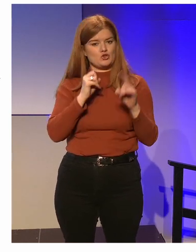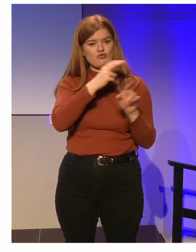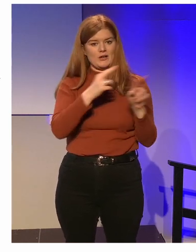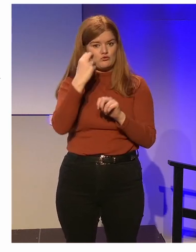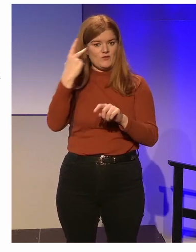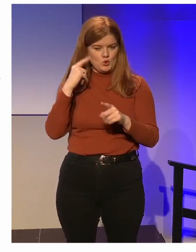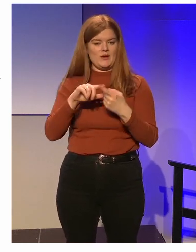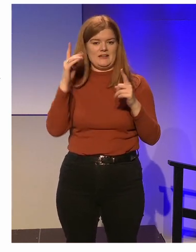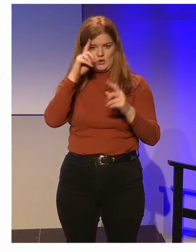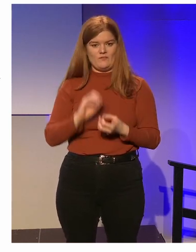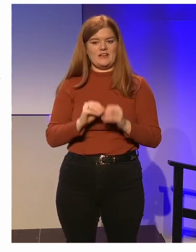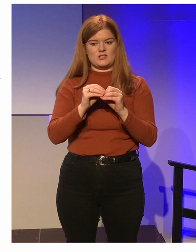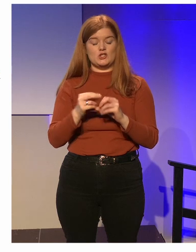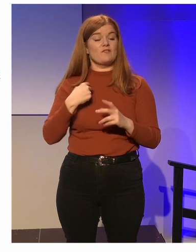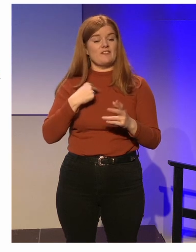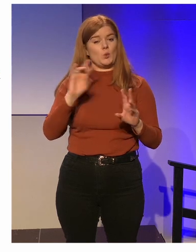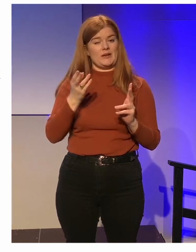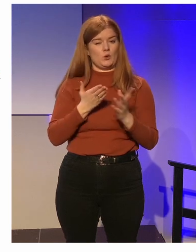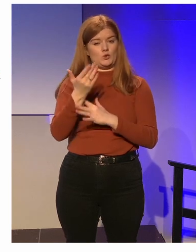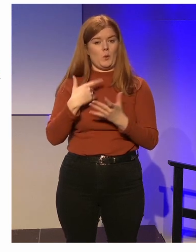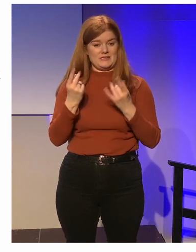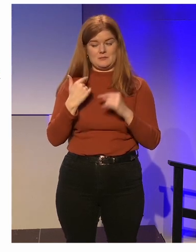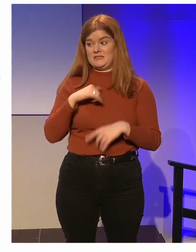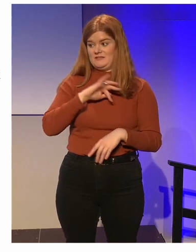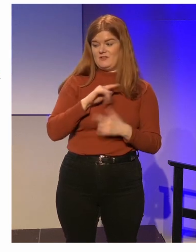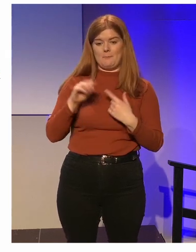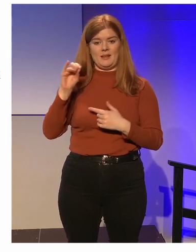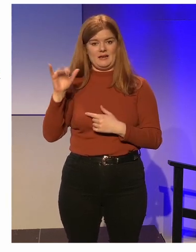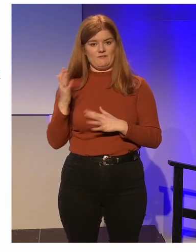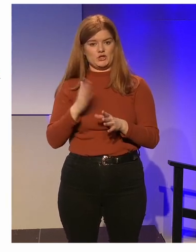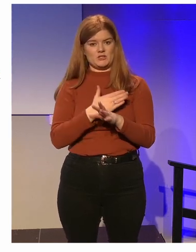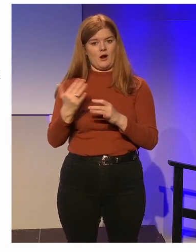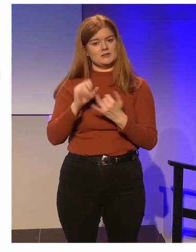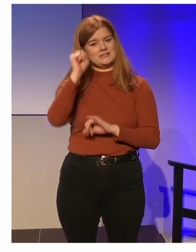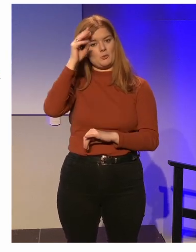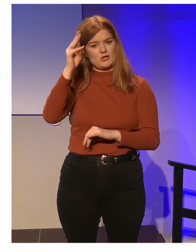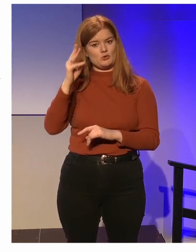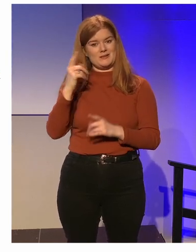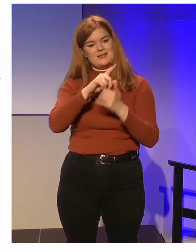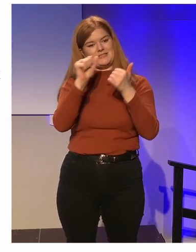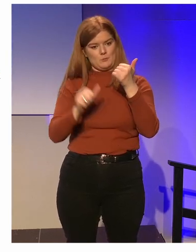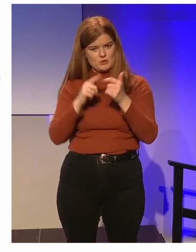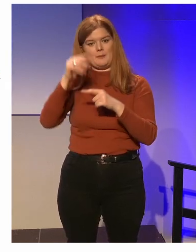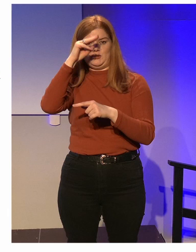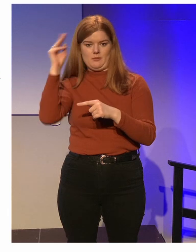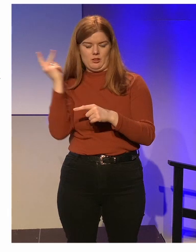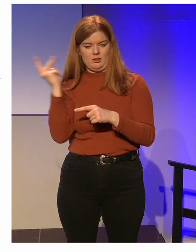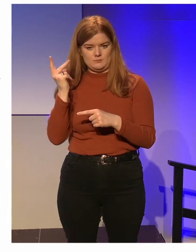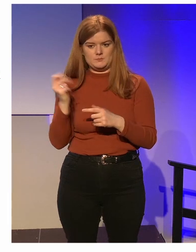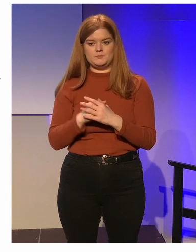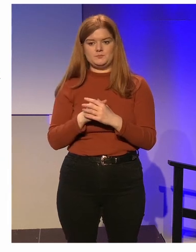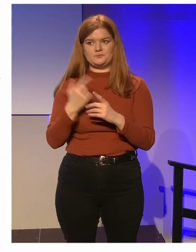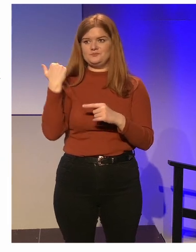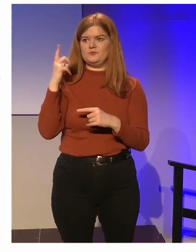very quickly, I'll kind of run through what we did. So myself and Billy started in as senior managers, the deputy and principal